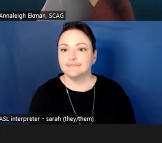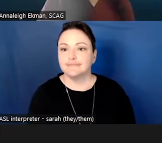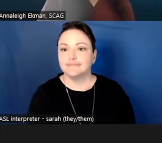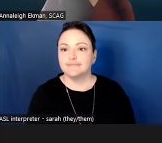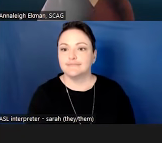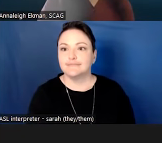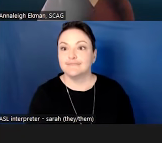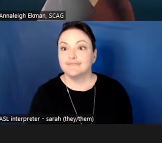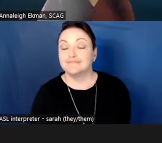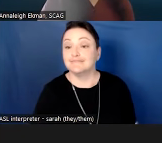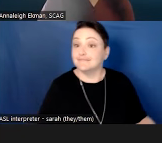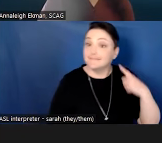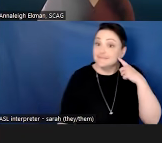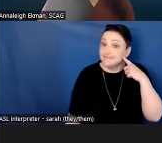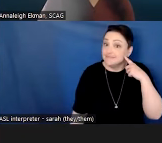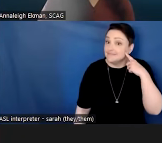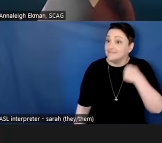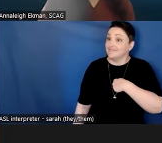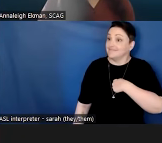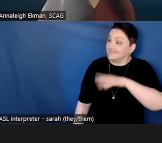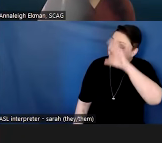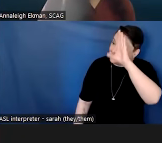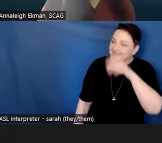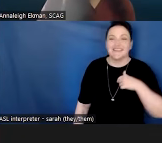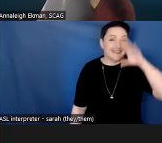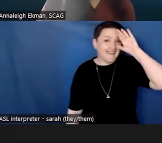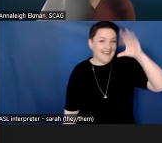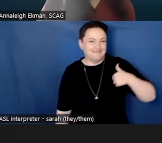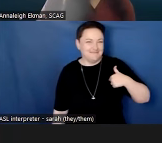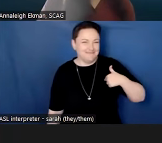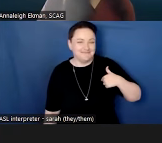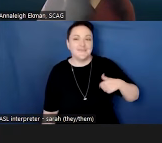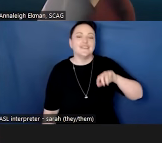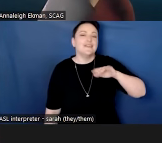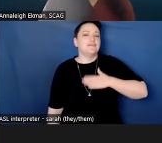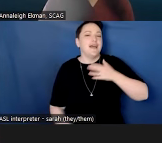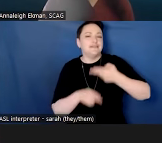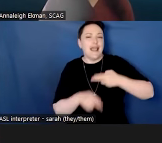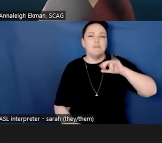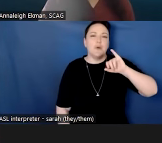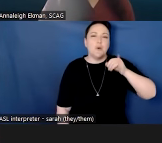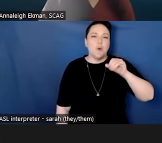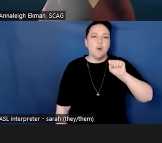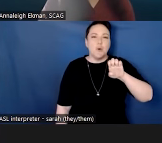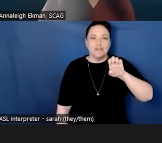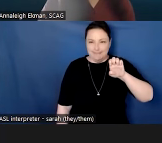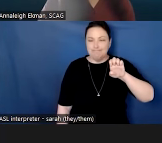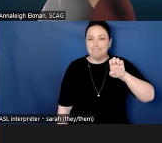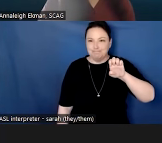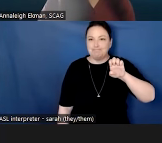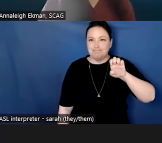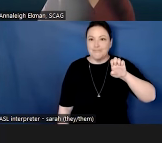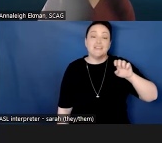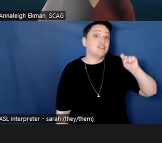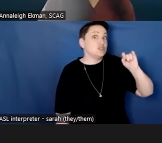Okay. Hi, can you hear me? Oh, hi. Yeah, hi. My name's Jose Mendeval, and Susan Herbertson is my